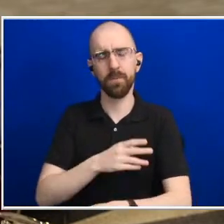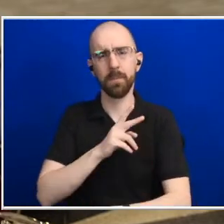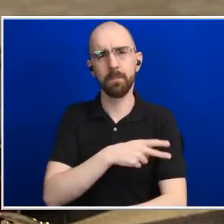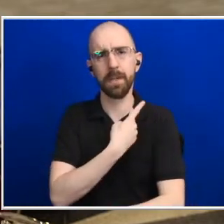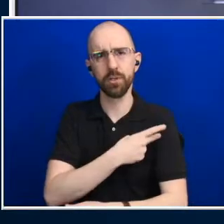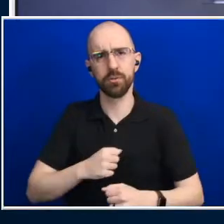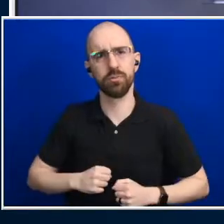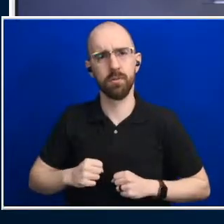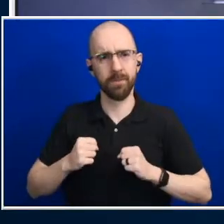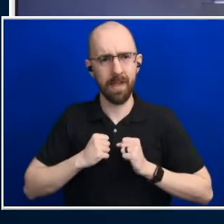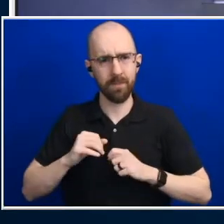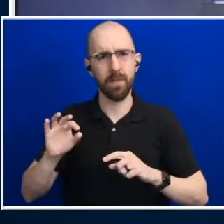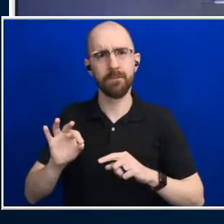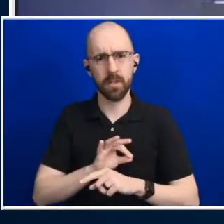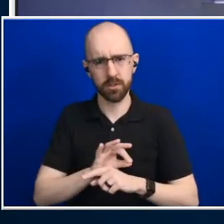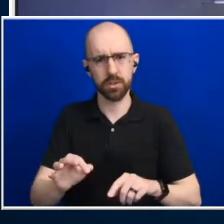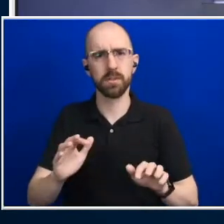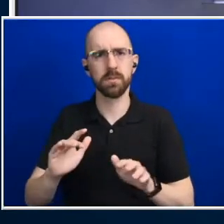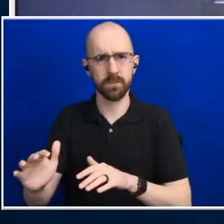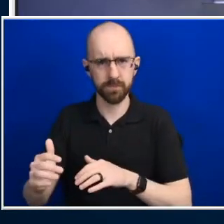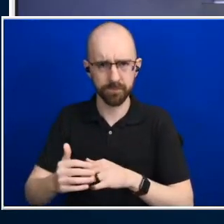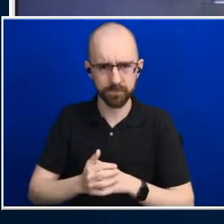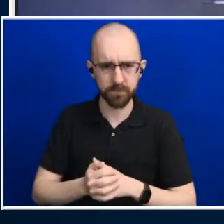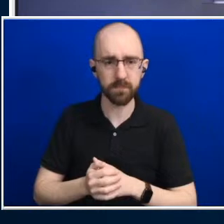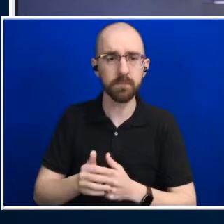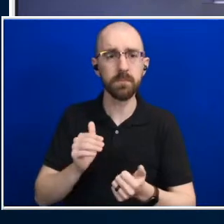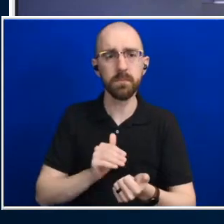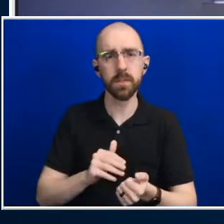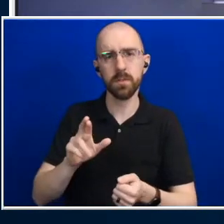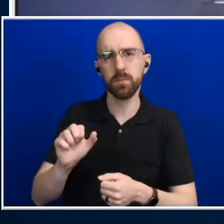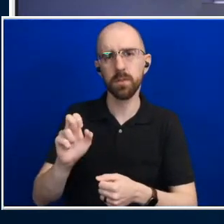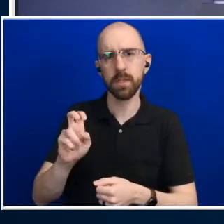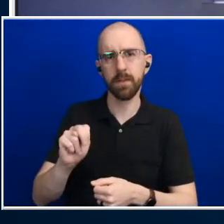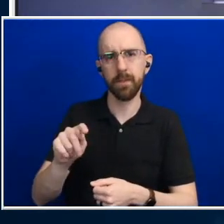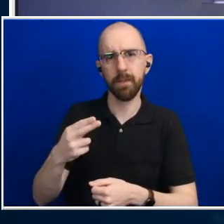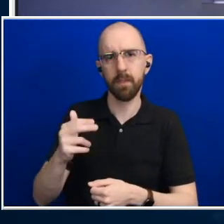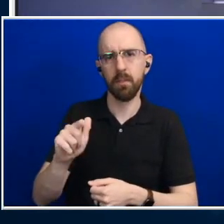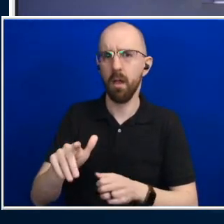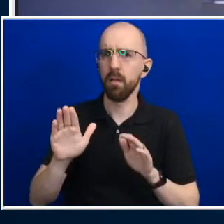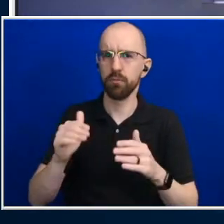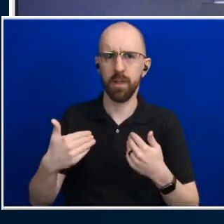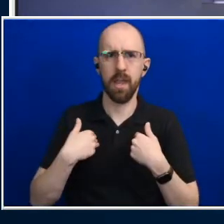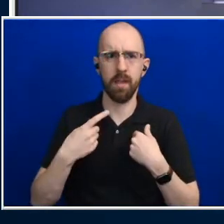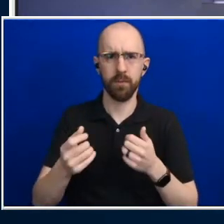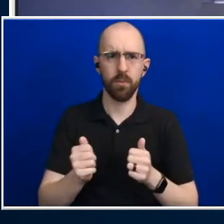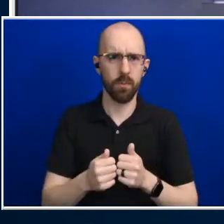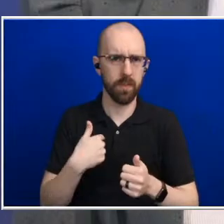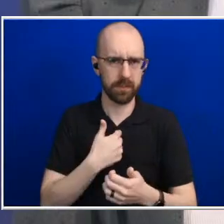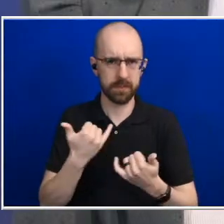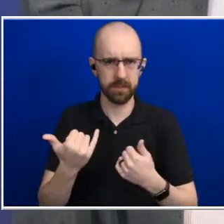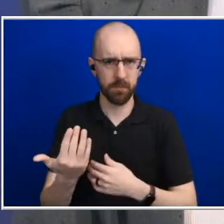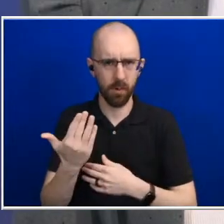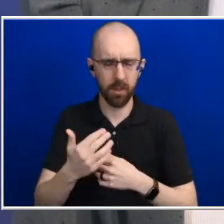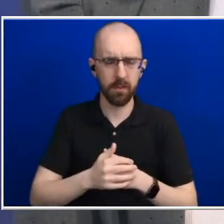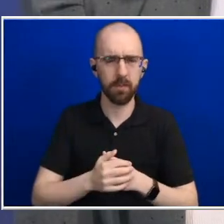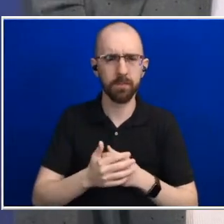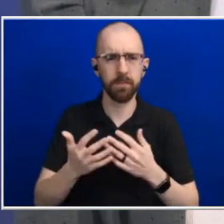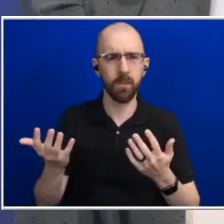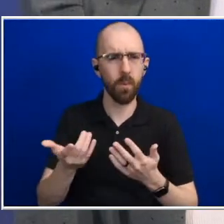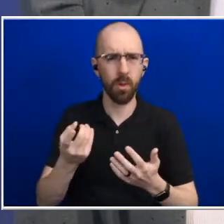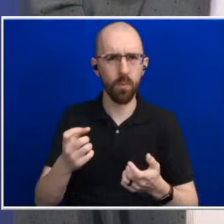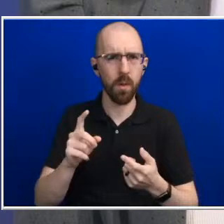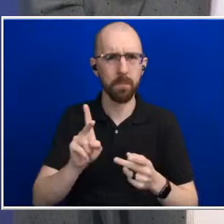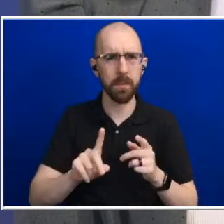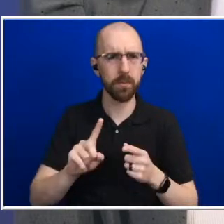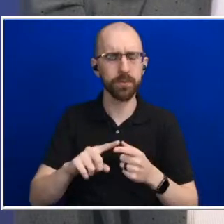Dr. Rosenthal, it's been so great having you with us this morning. What do you want people to take away from this